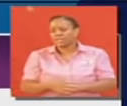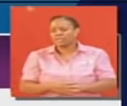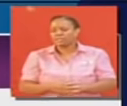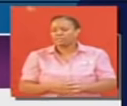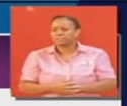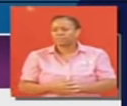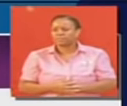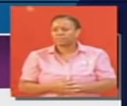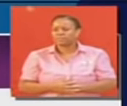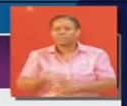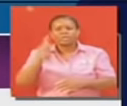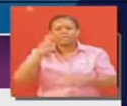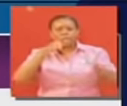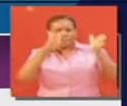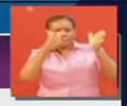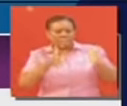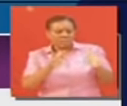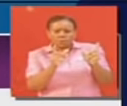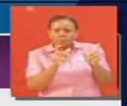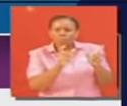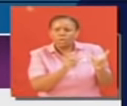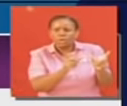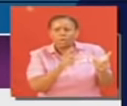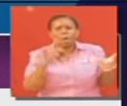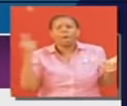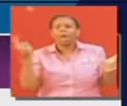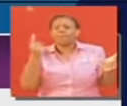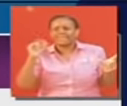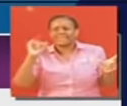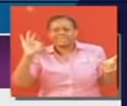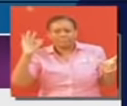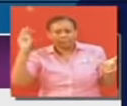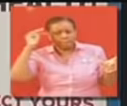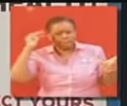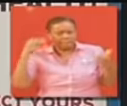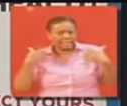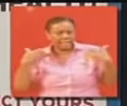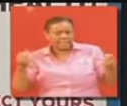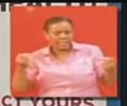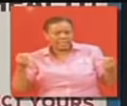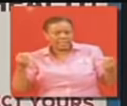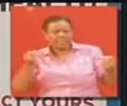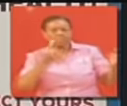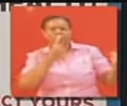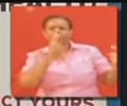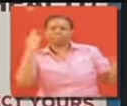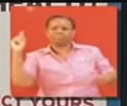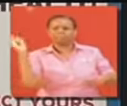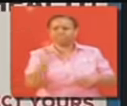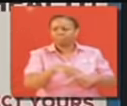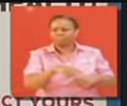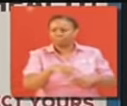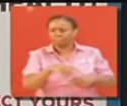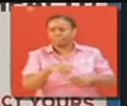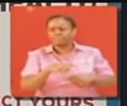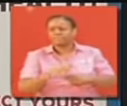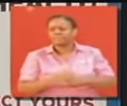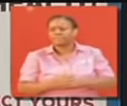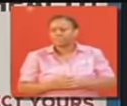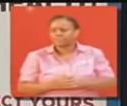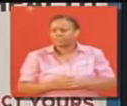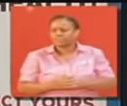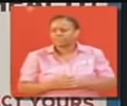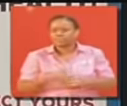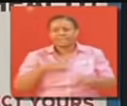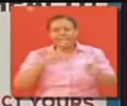the Ministry of Health? Okay, I'll take question number three as well. I think this is an excellent question. It gives the opportunity to point out